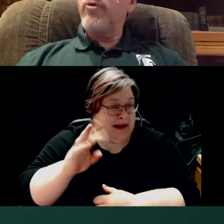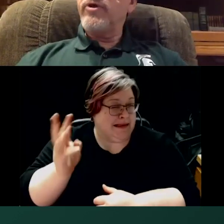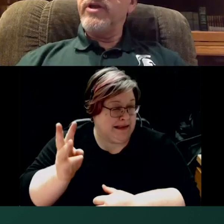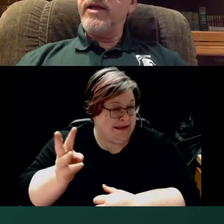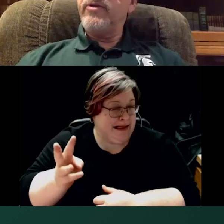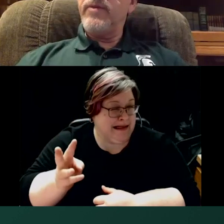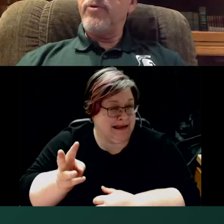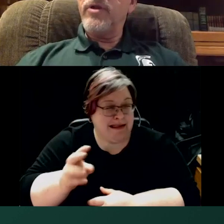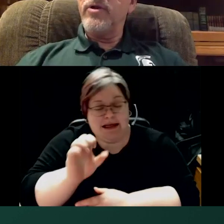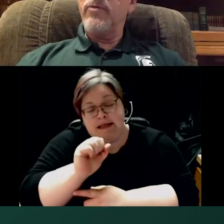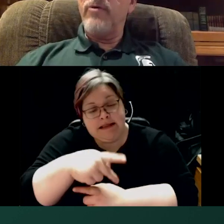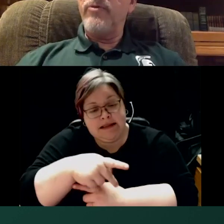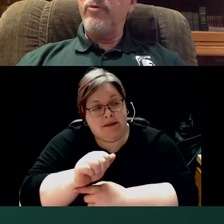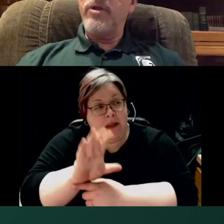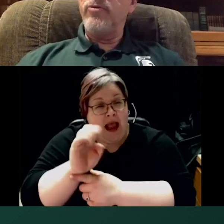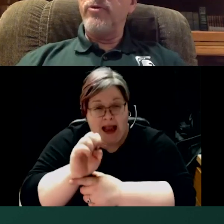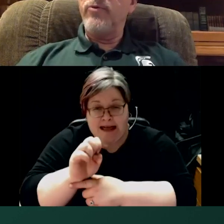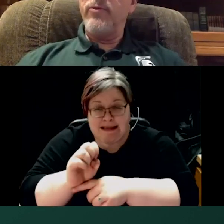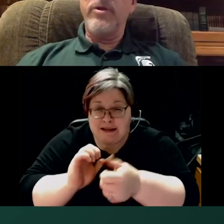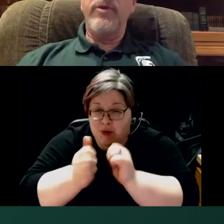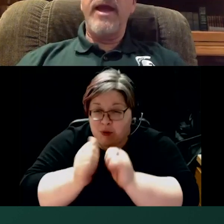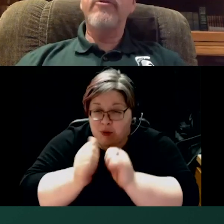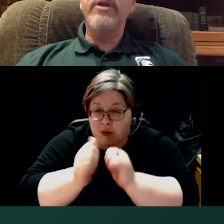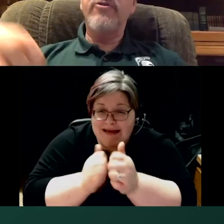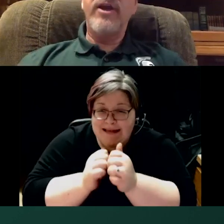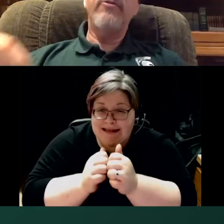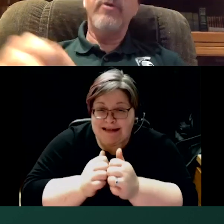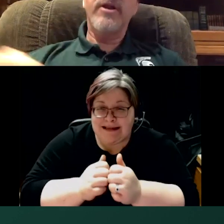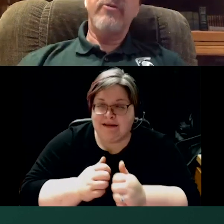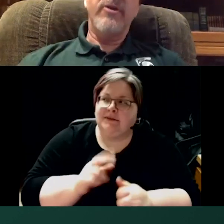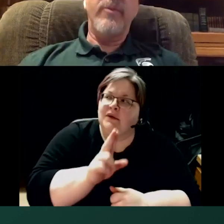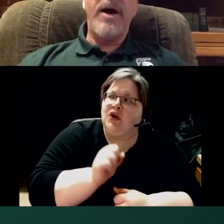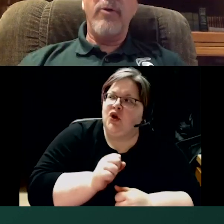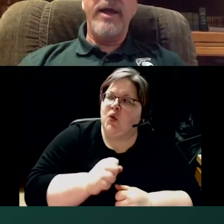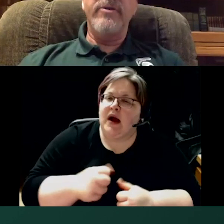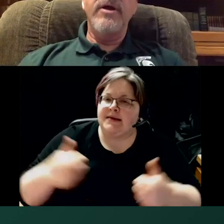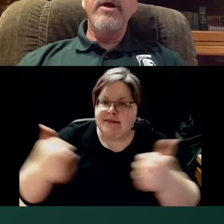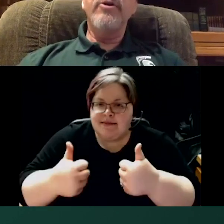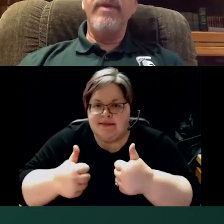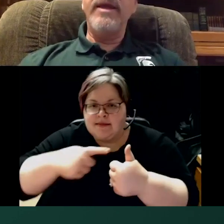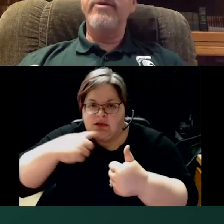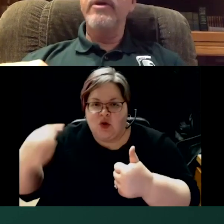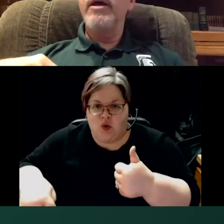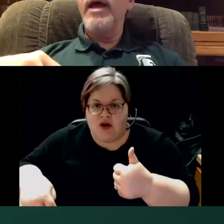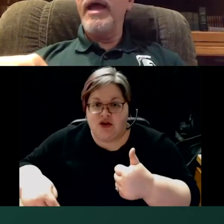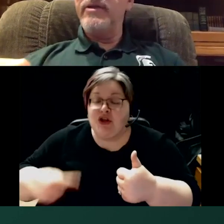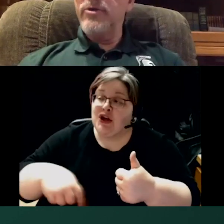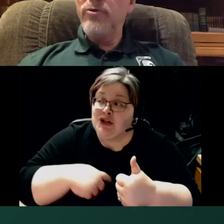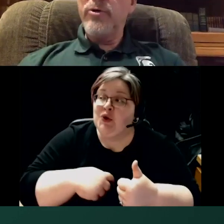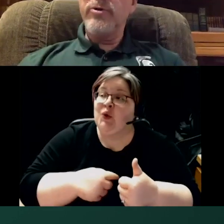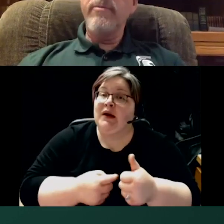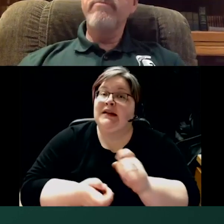Russians were going to get a person around the moon sooner than we were. So they actually changed the schedule of Apollo 8 to make it